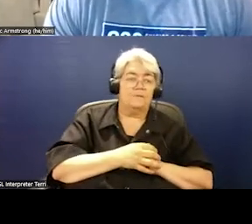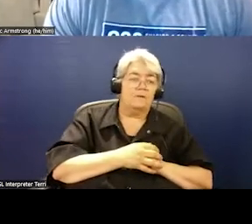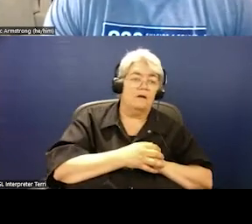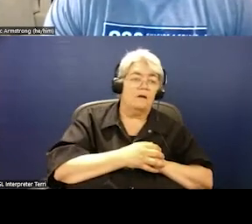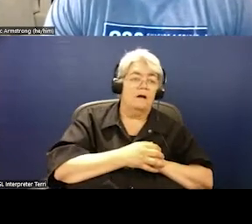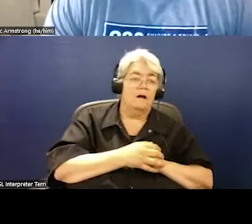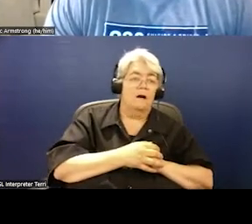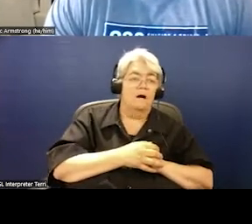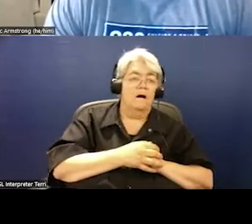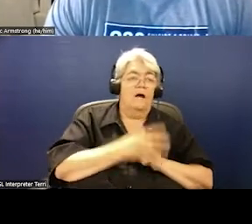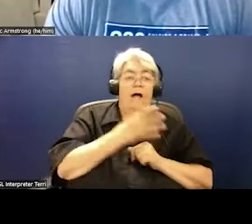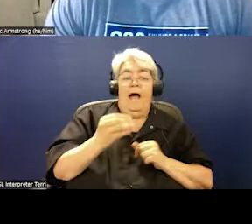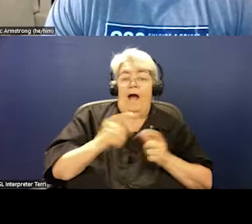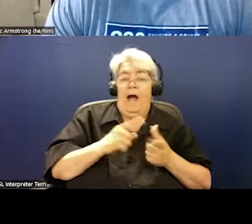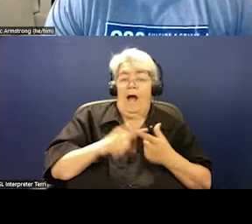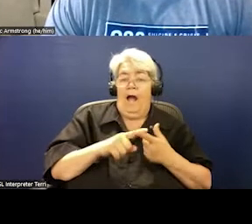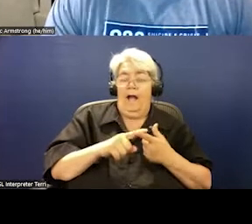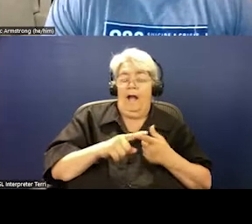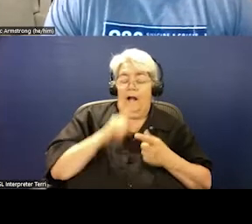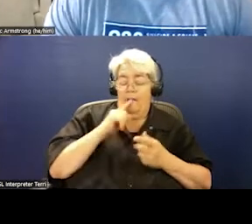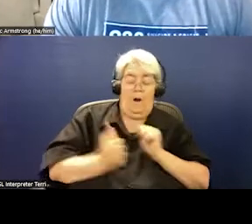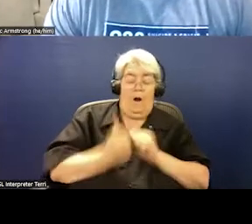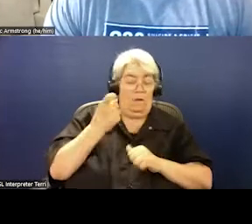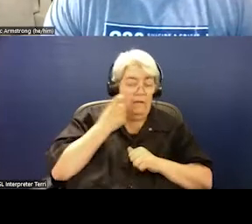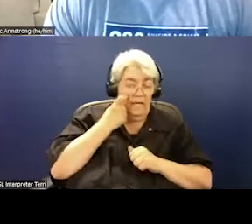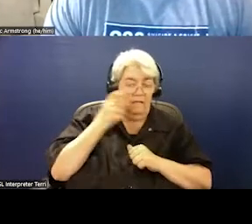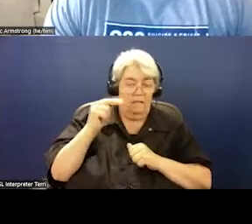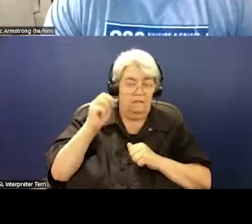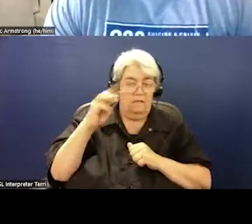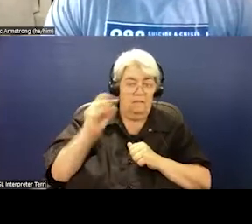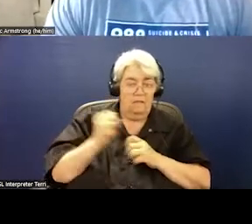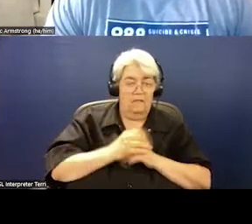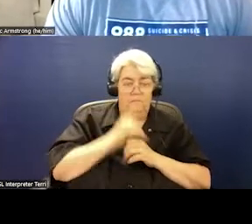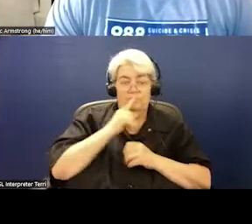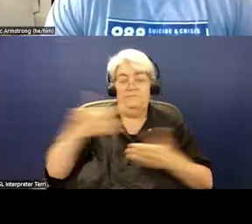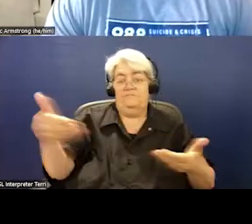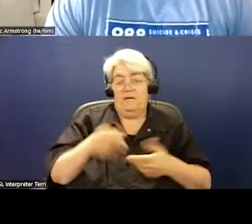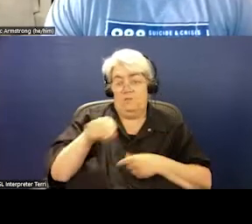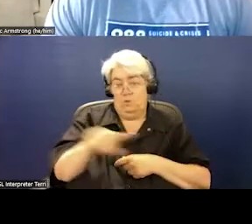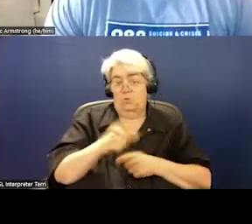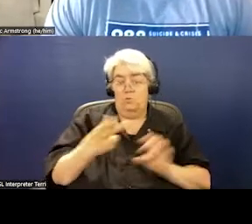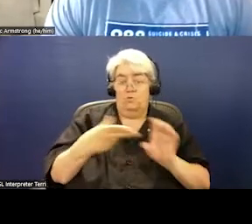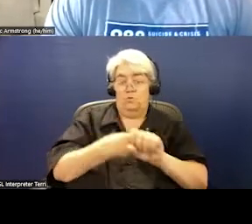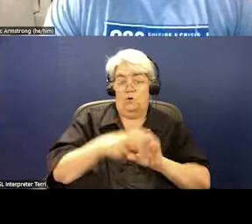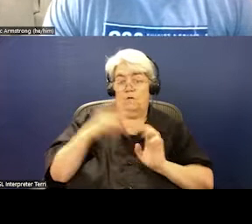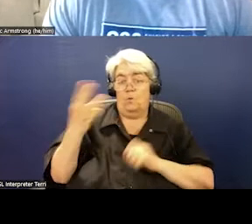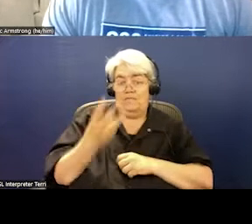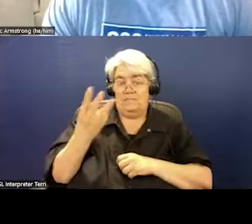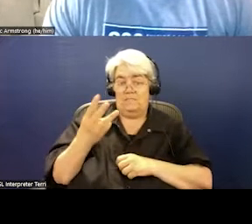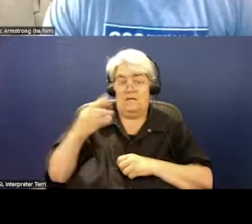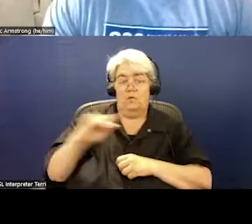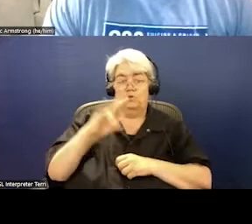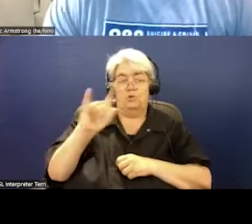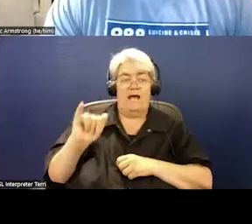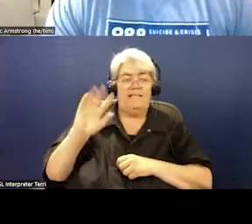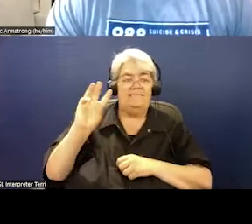And then also for our latest crisis news, we want to invite you to join us on Wednesday, July 6th, where we